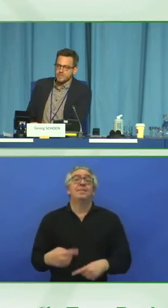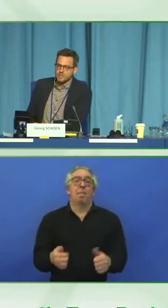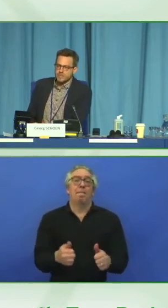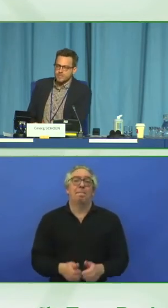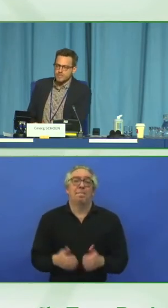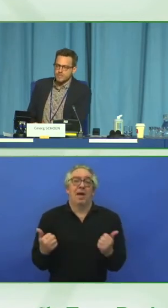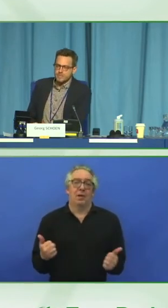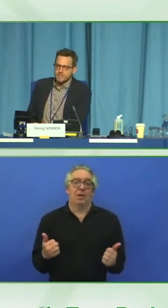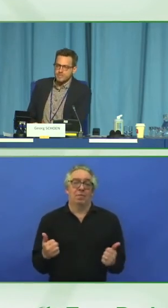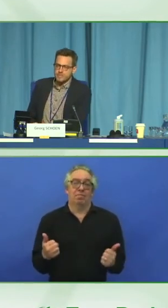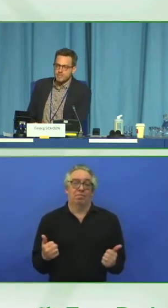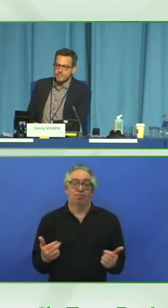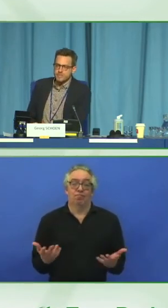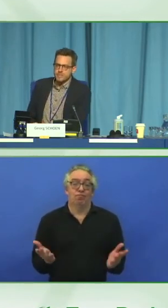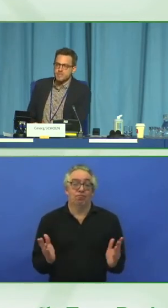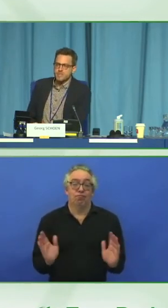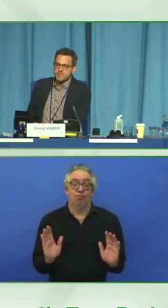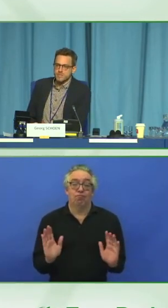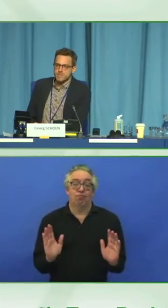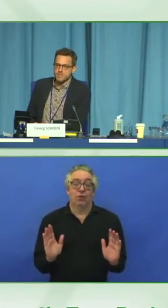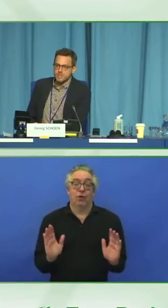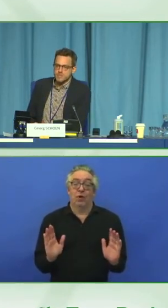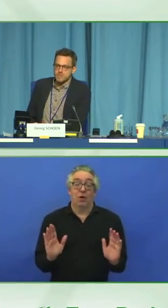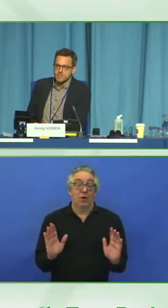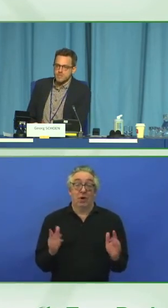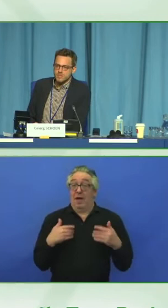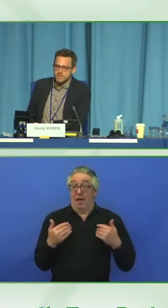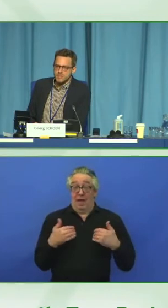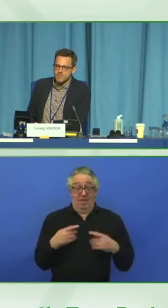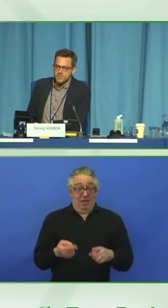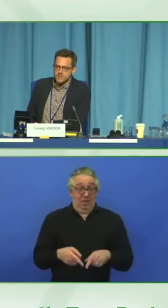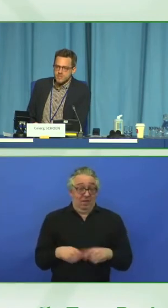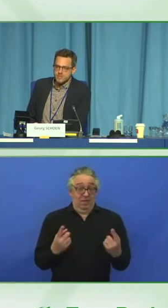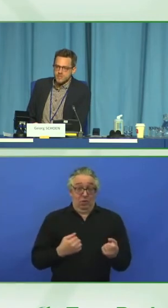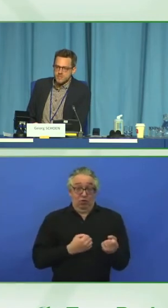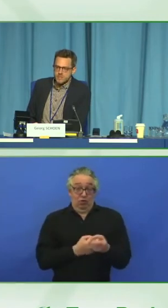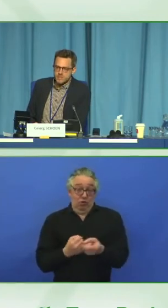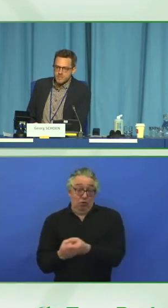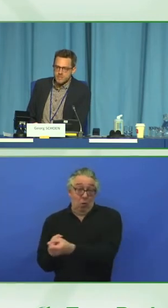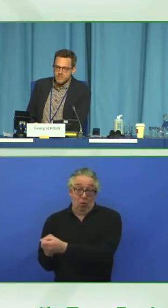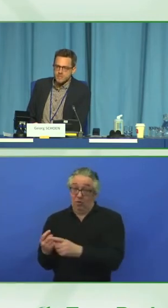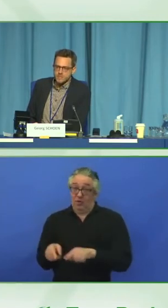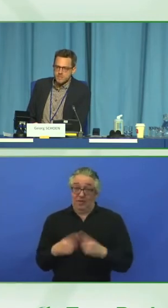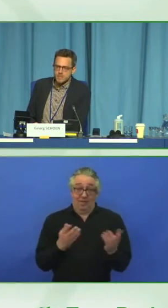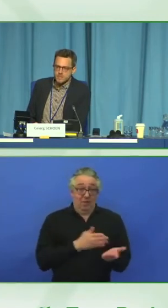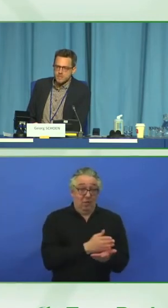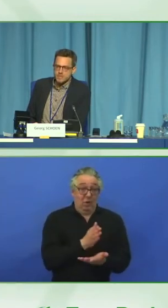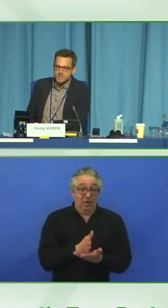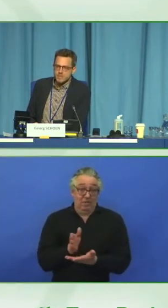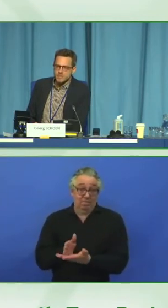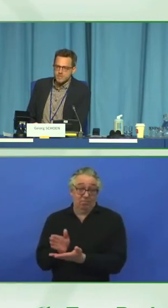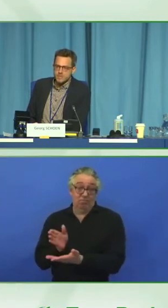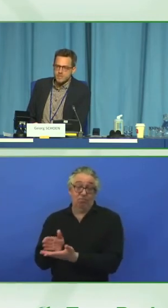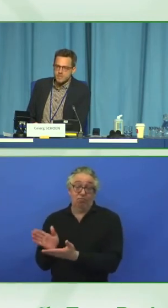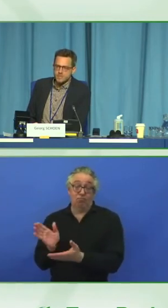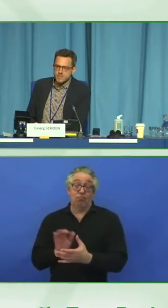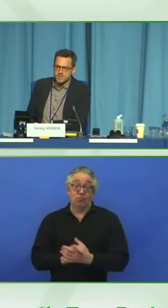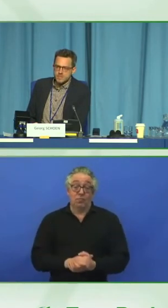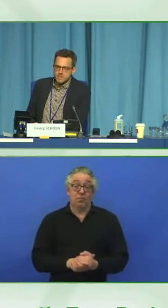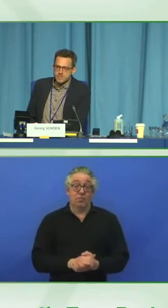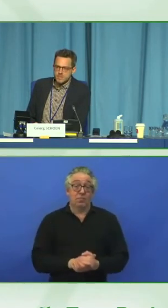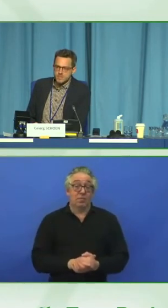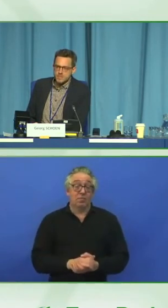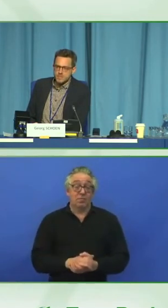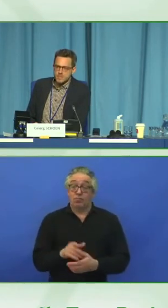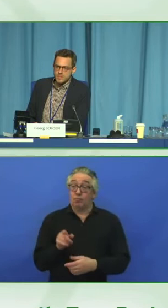And so I think a very interesting example of somebody who leads a think tank was, I didn't even realize that, you know, I and CEO are two different entities and these are